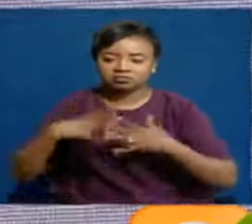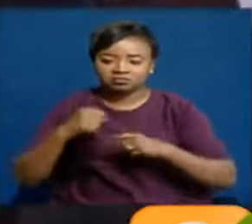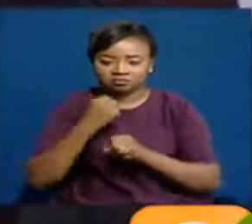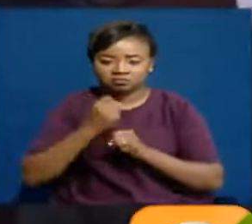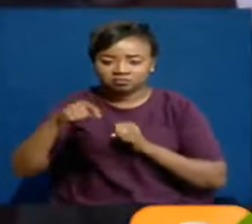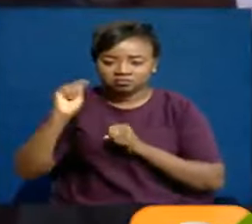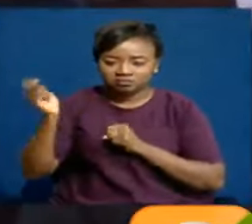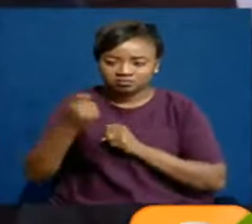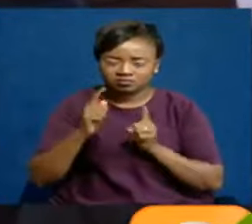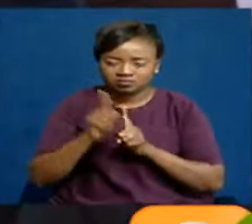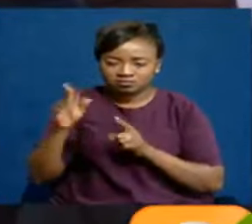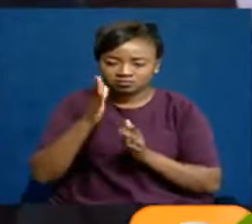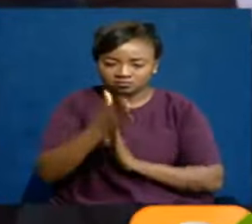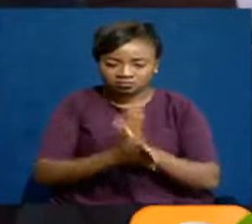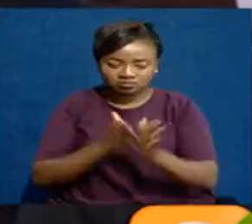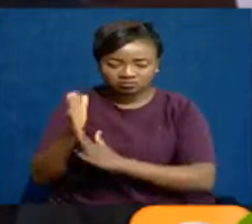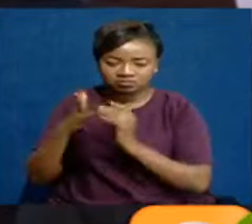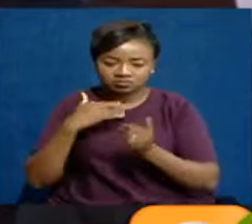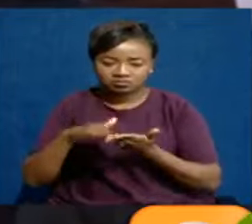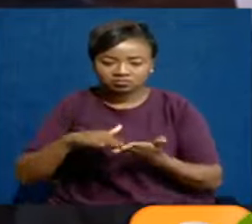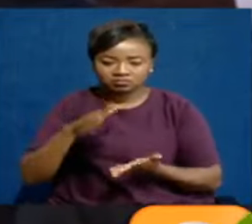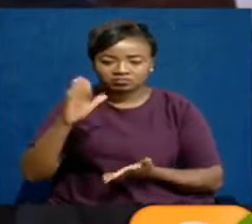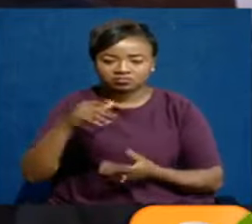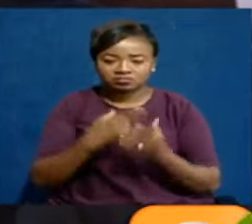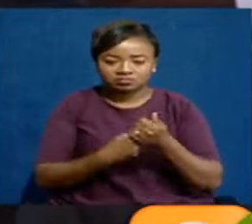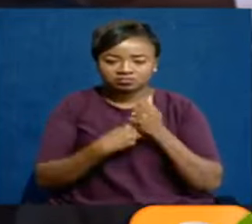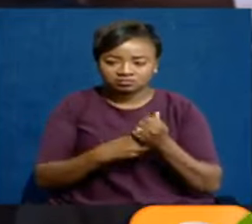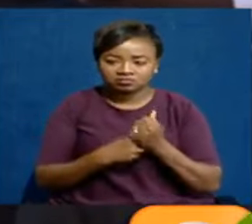Kenya. They plan to get into future partnership with